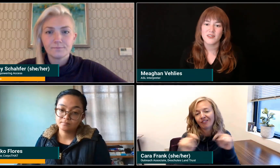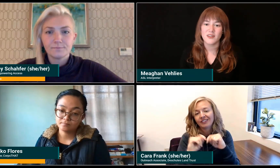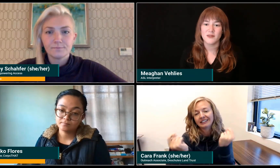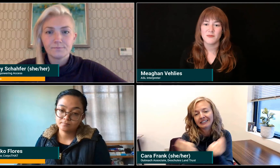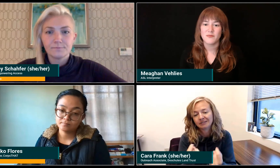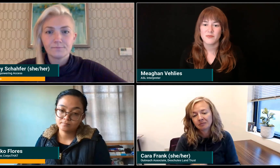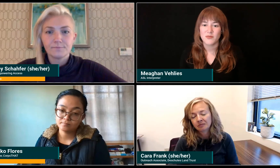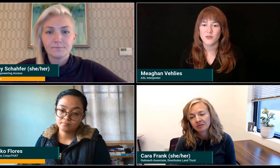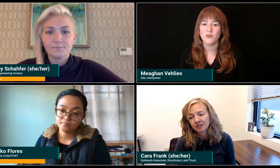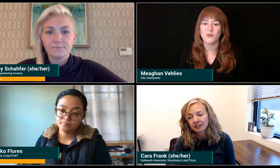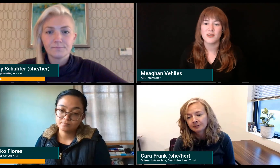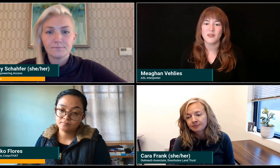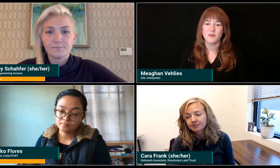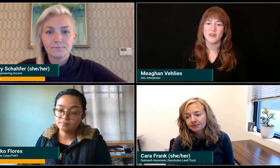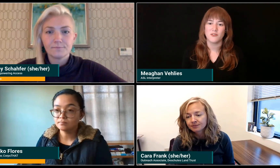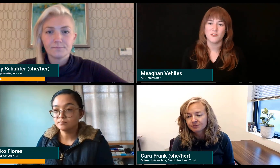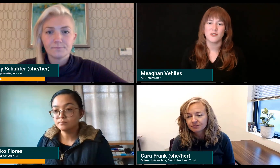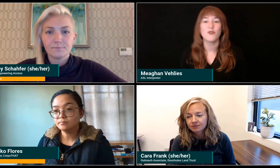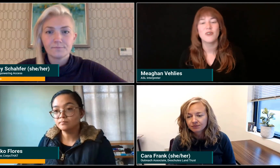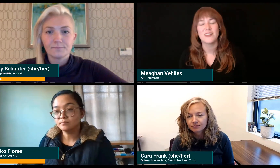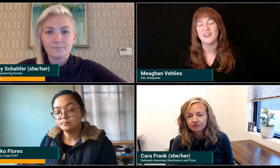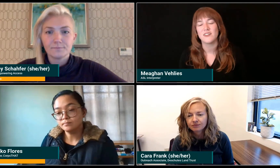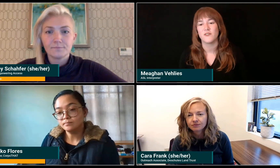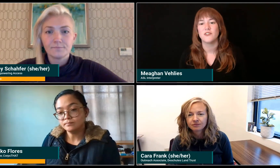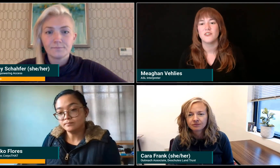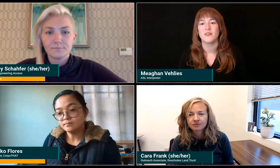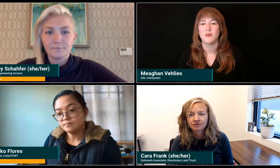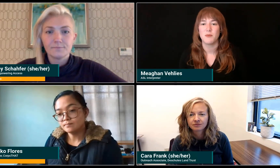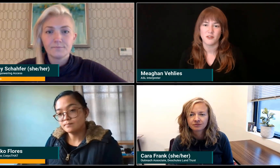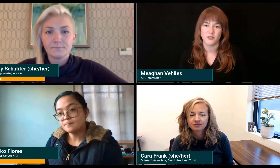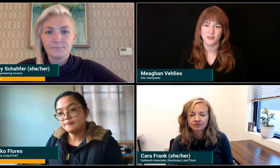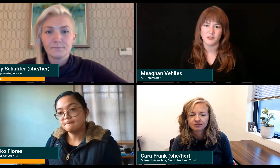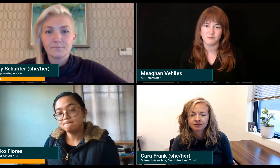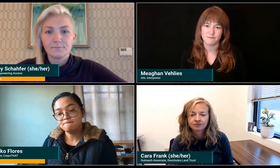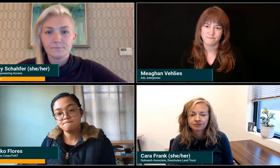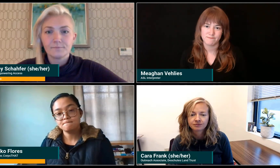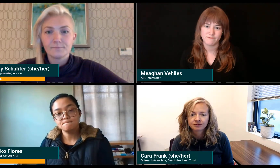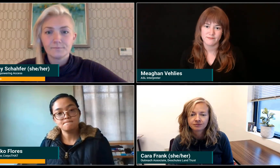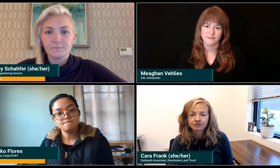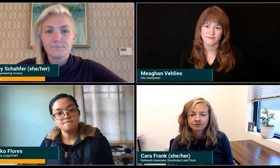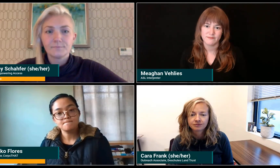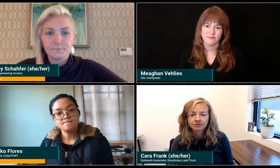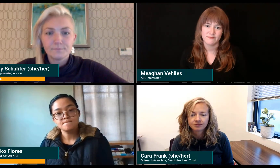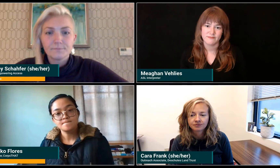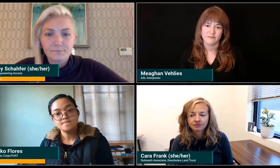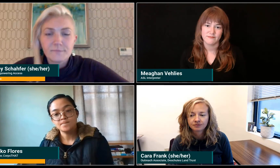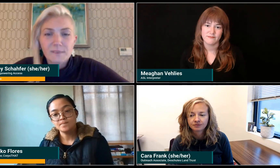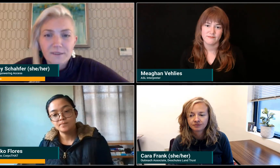someone who can be who can add diversity and be part of your team.